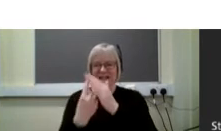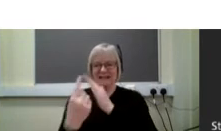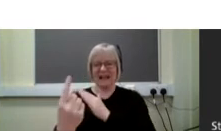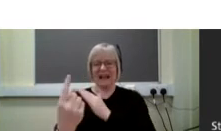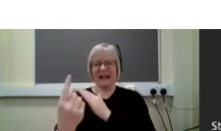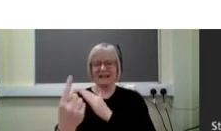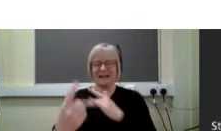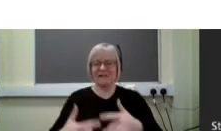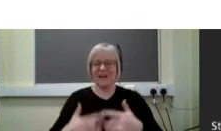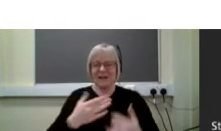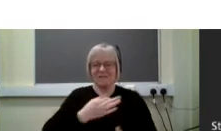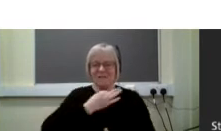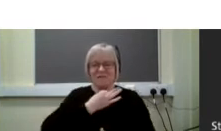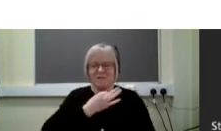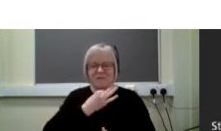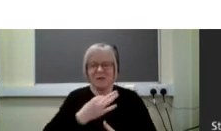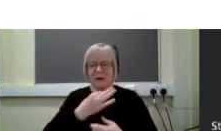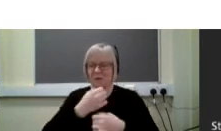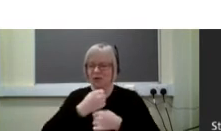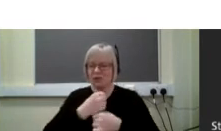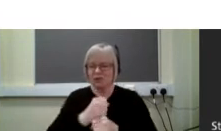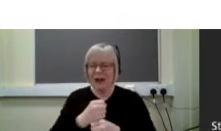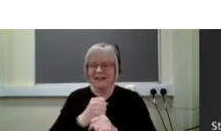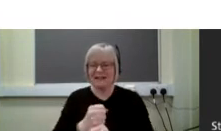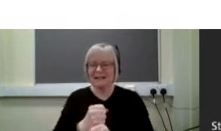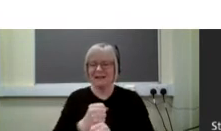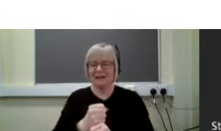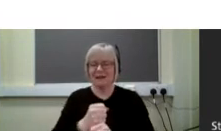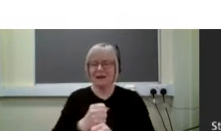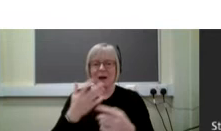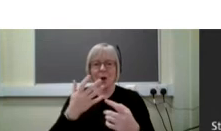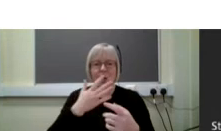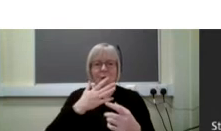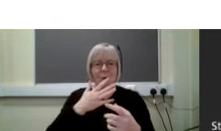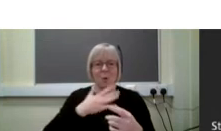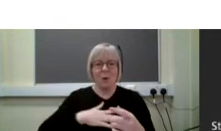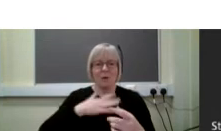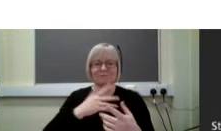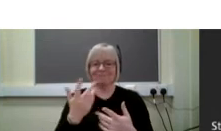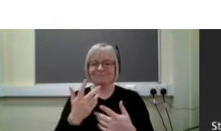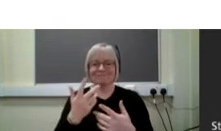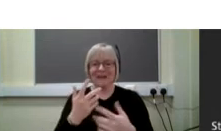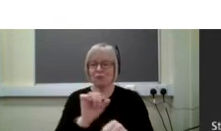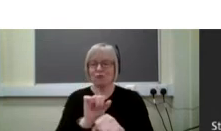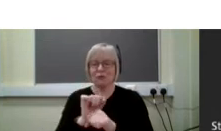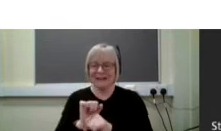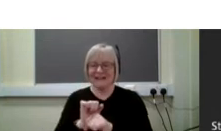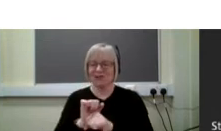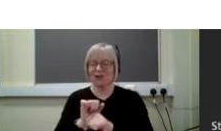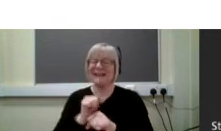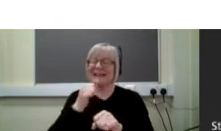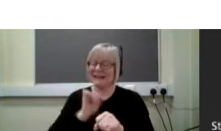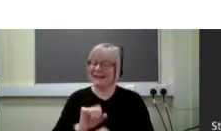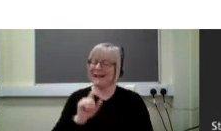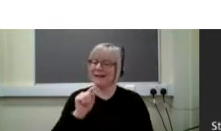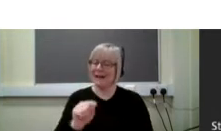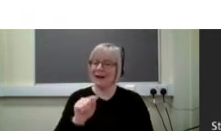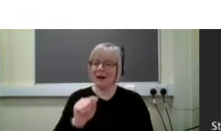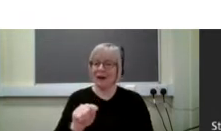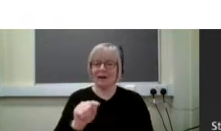and stressed. Robust social protection and wide community support networks are necessary in this